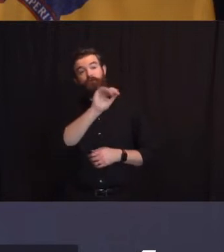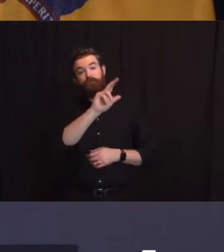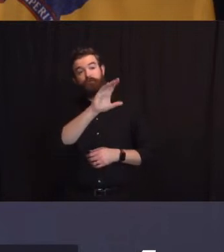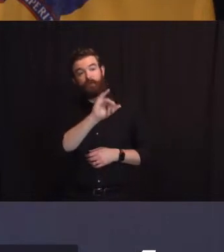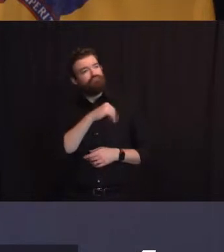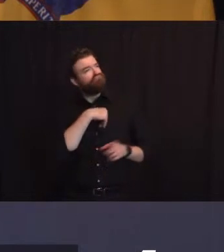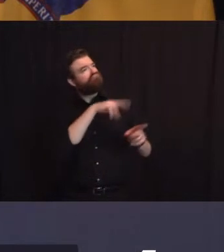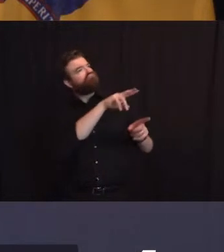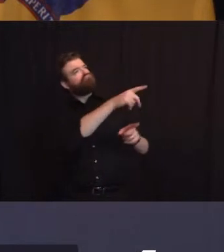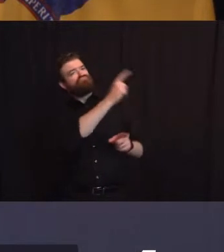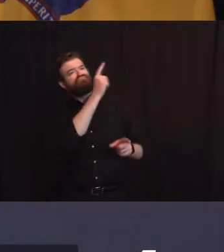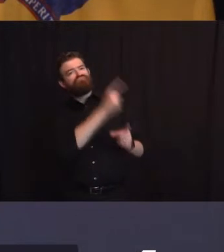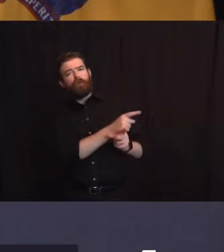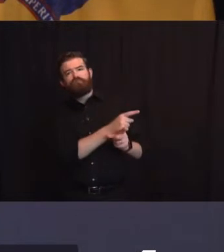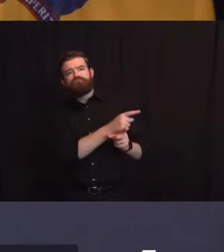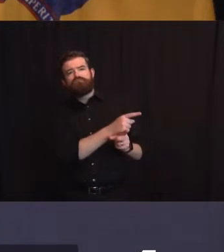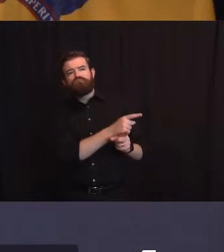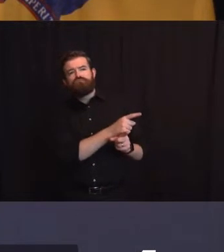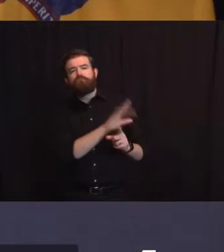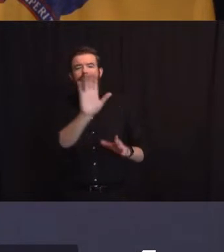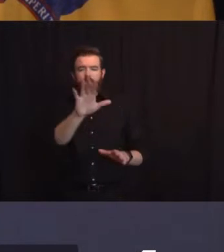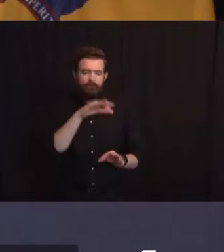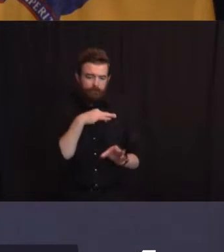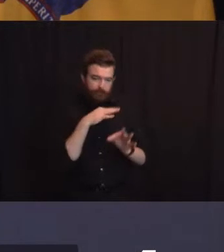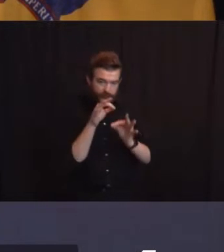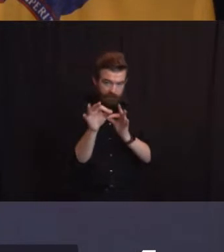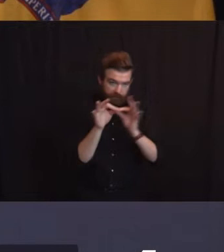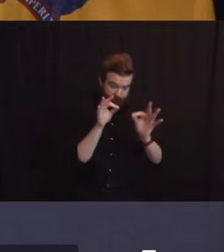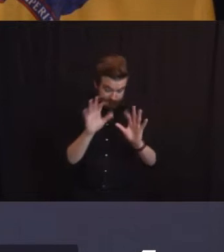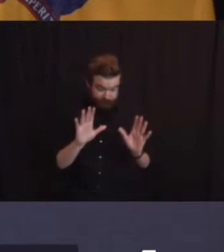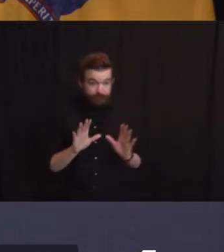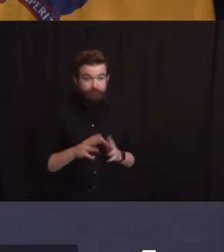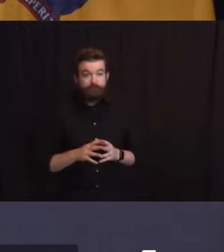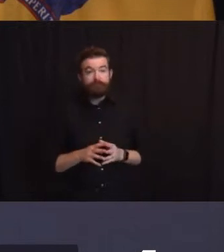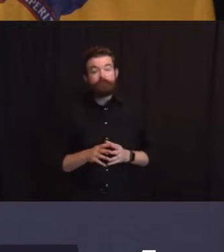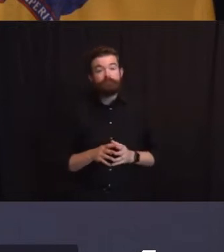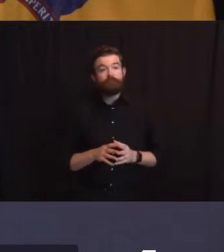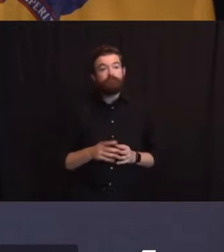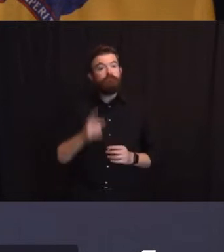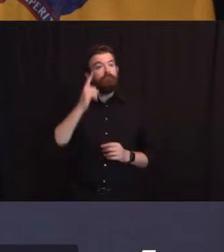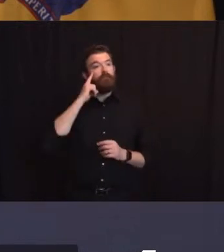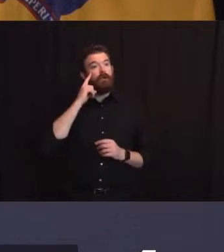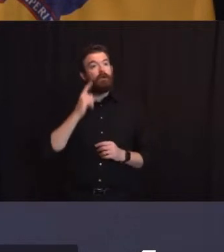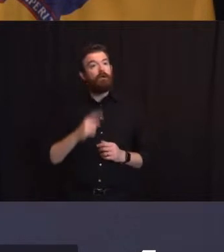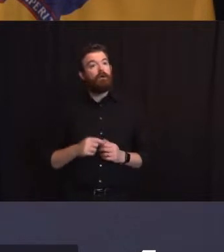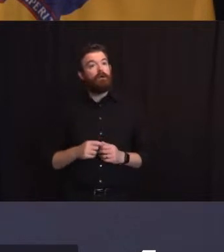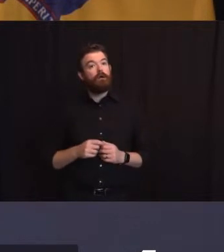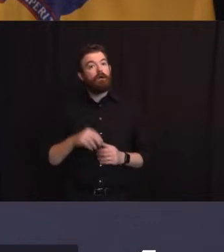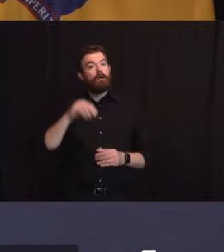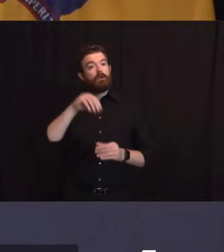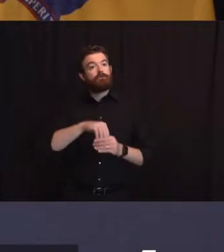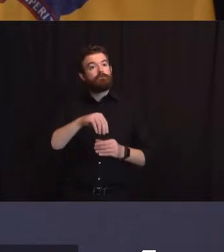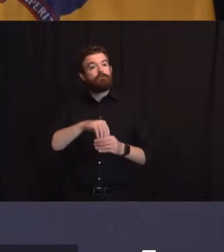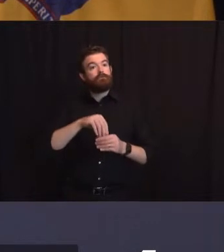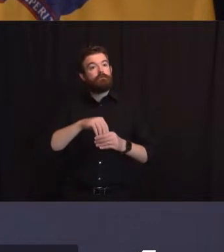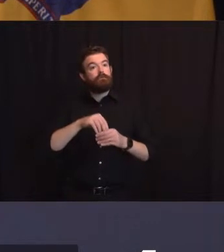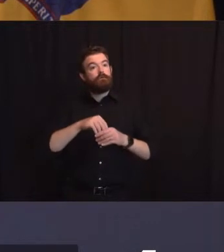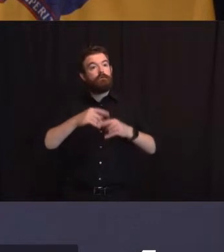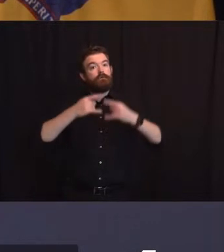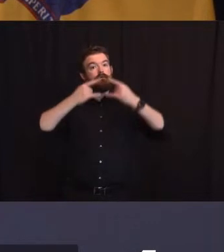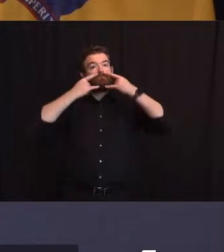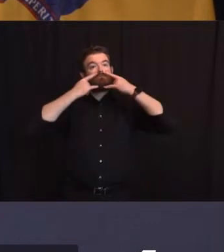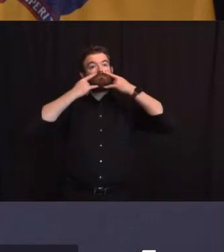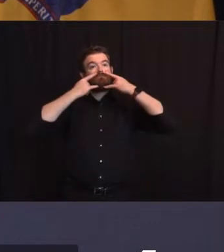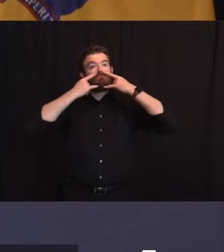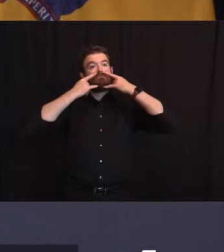following sense. You could say at the same time, mask wearing indoors is still an important